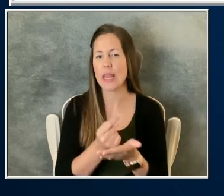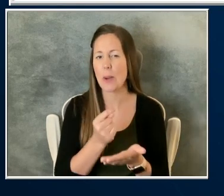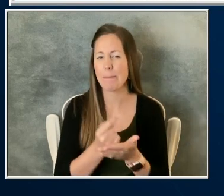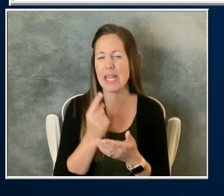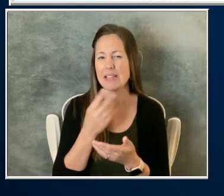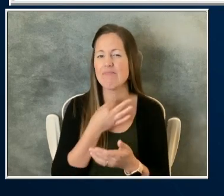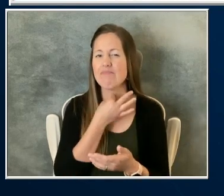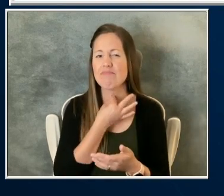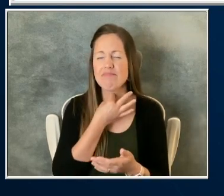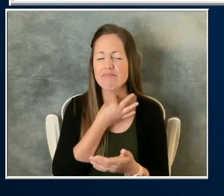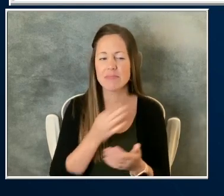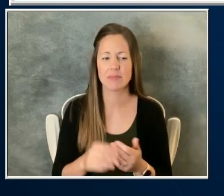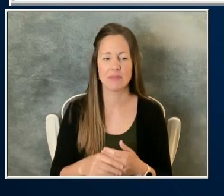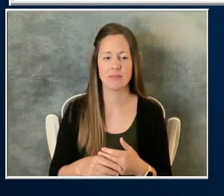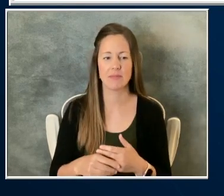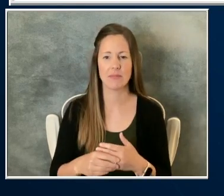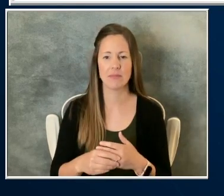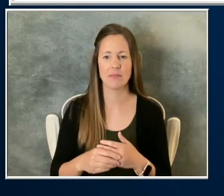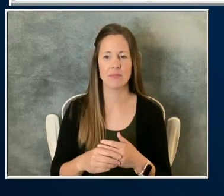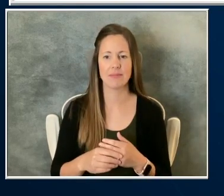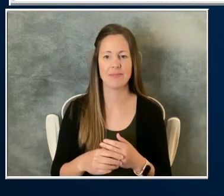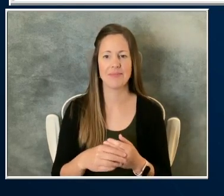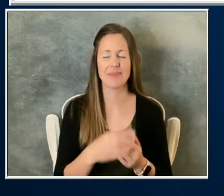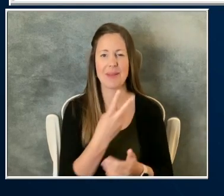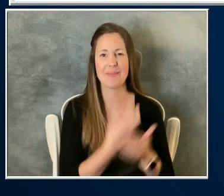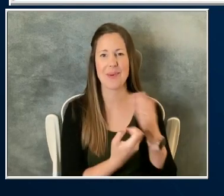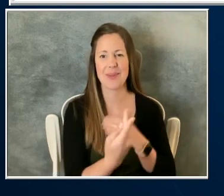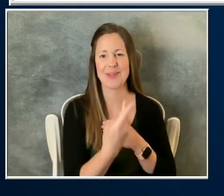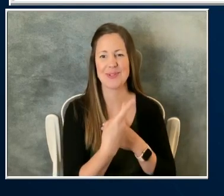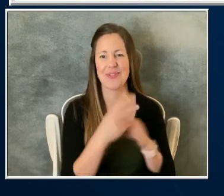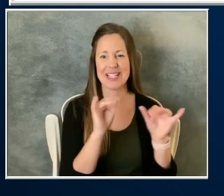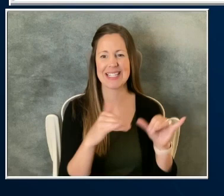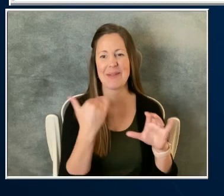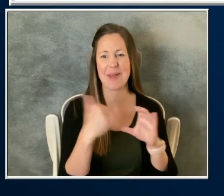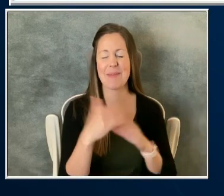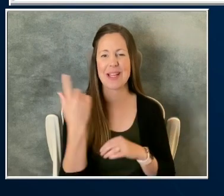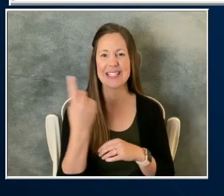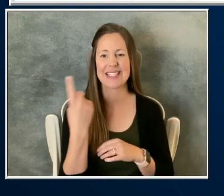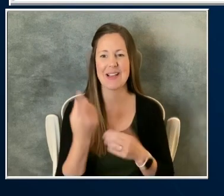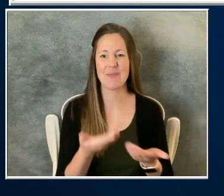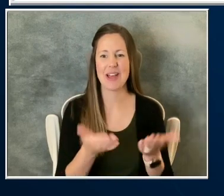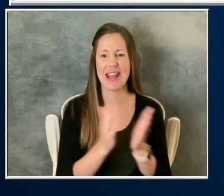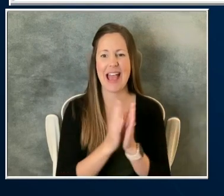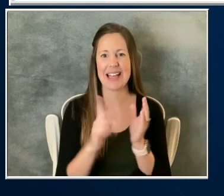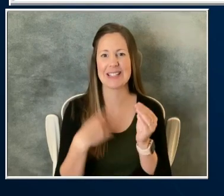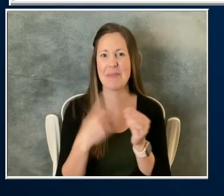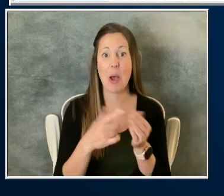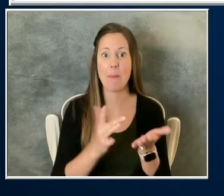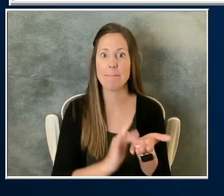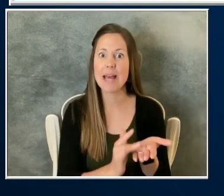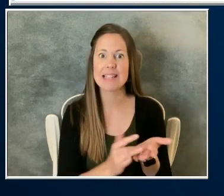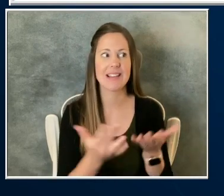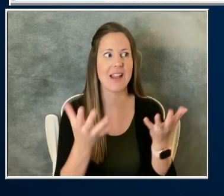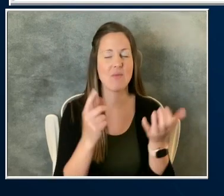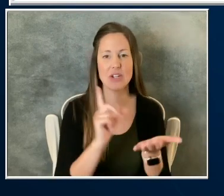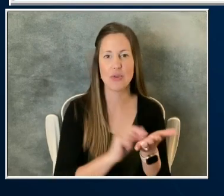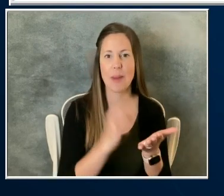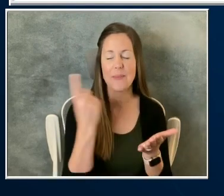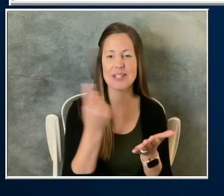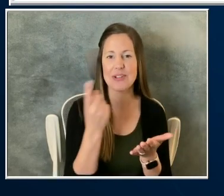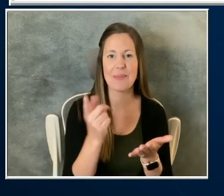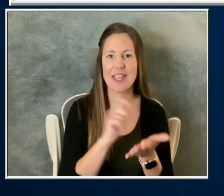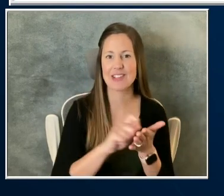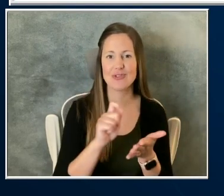got the same email in our inbox yesterday. Some guy was out there trying to say, hey, acyclovir is going to solve it, and he was going to publish something in the Journal of Infectious Diseases. You're sitting thinking, I think we've